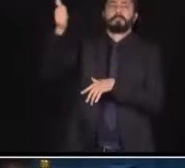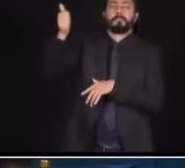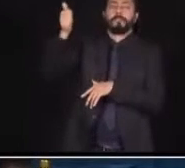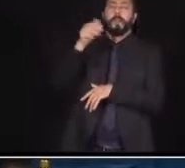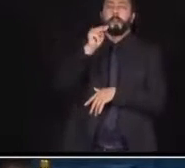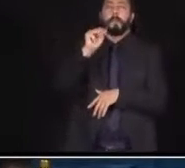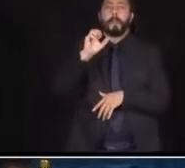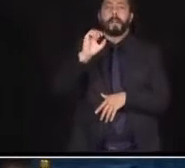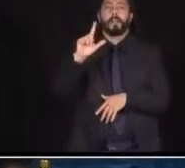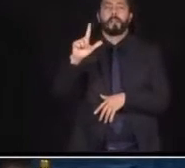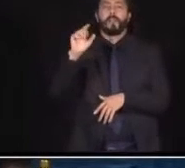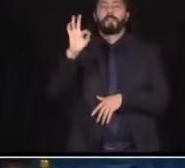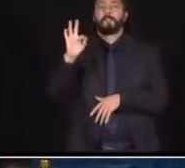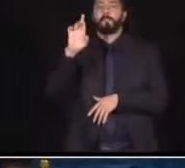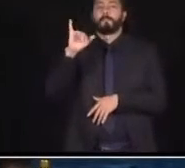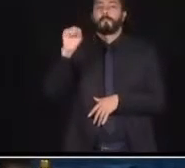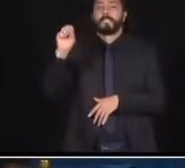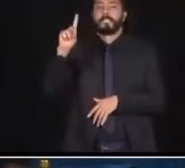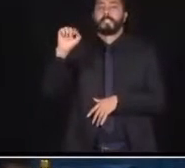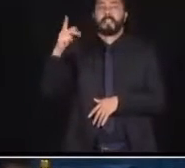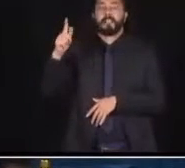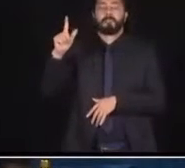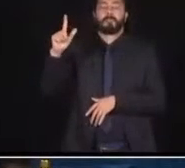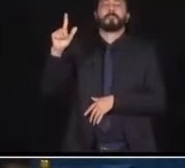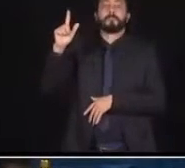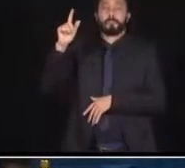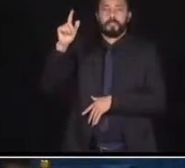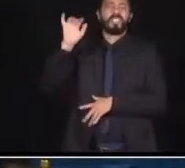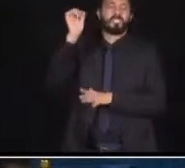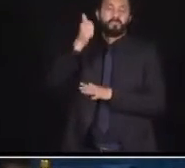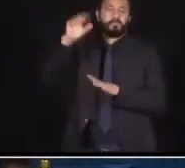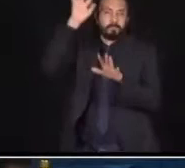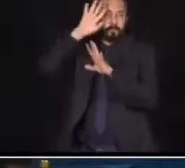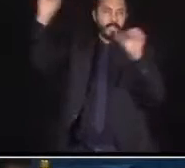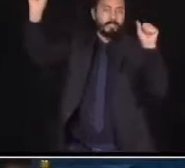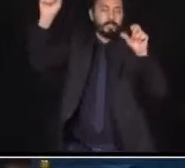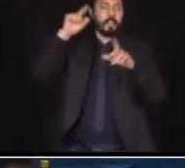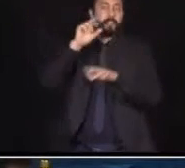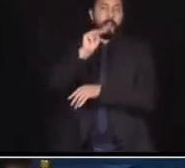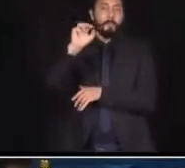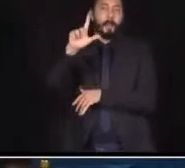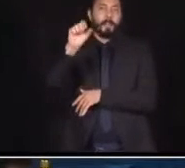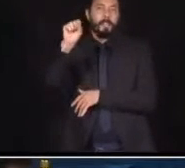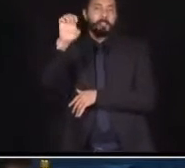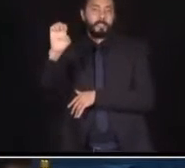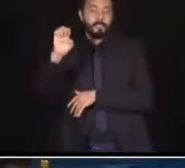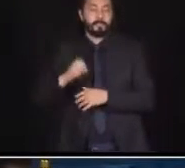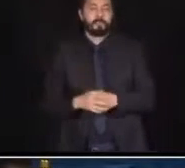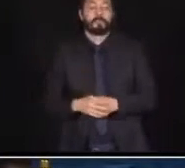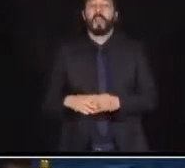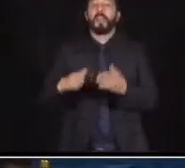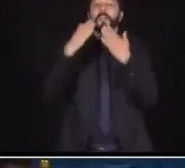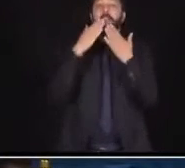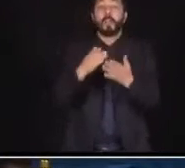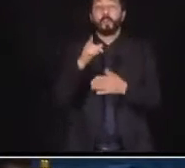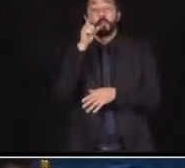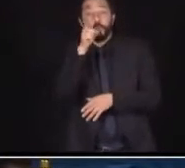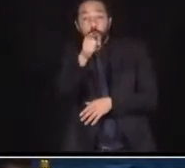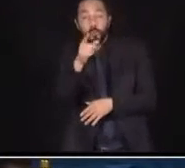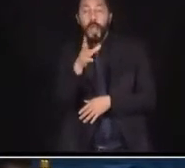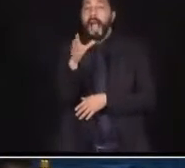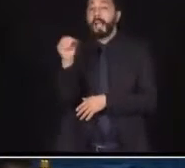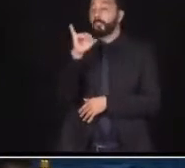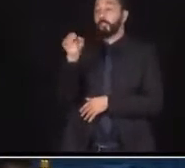doing a great job, Michael. President and CEO of MLSE. Thank you to you and Jamal for your incredible